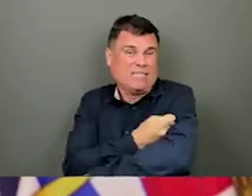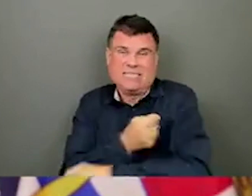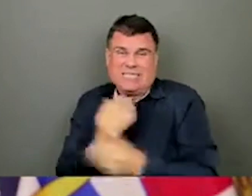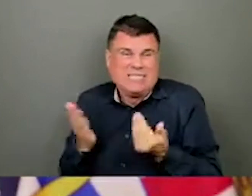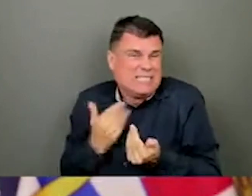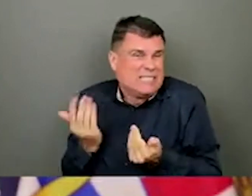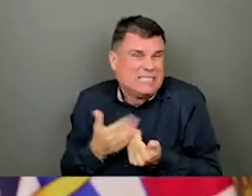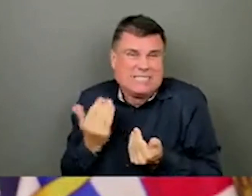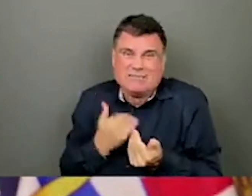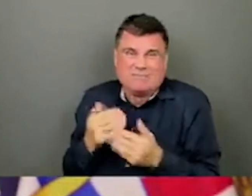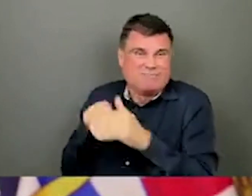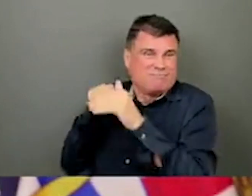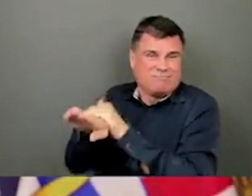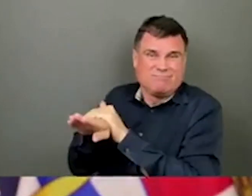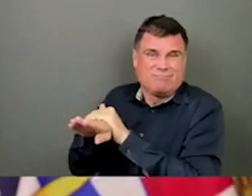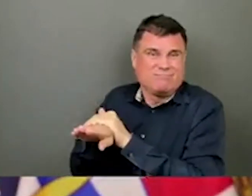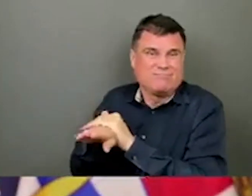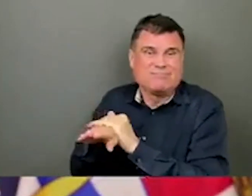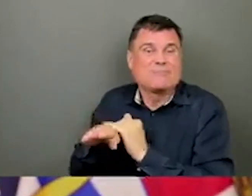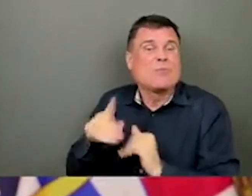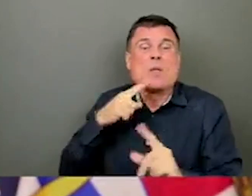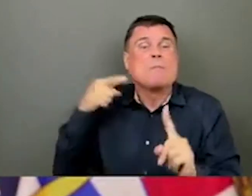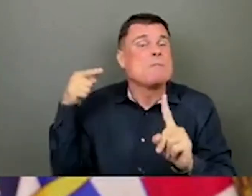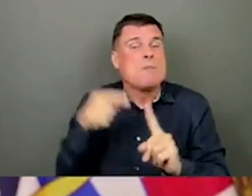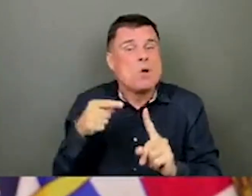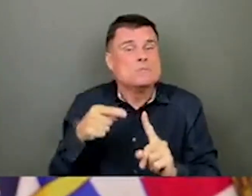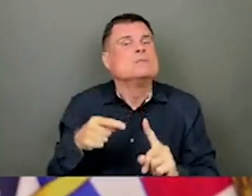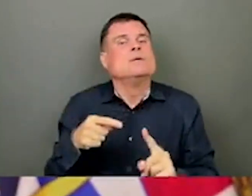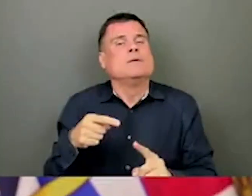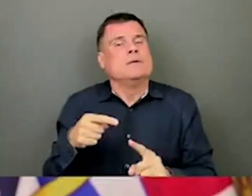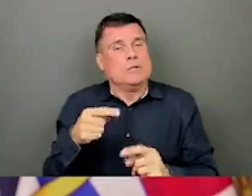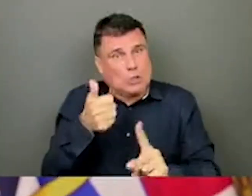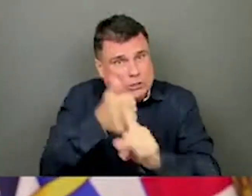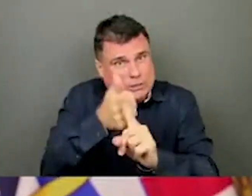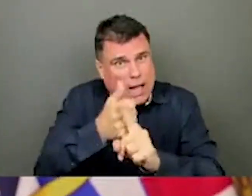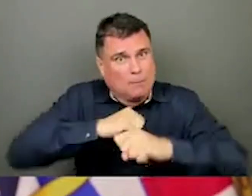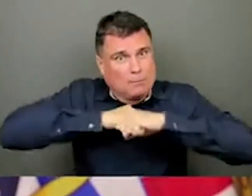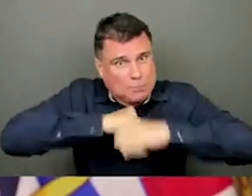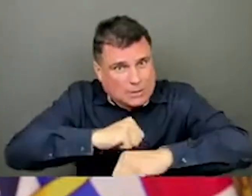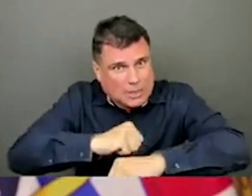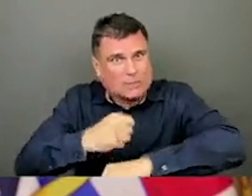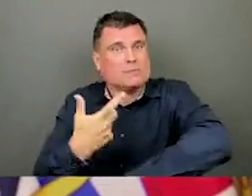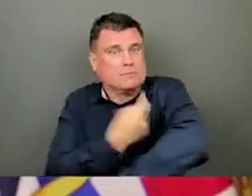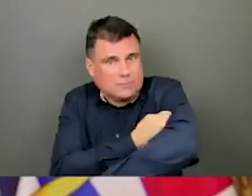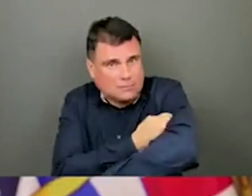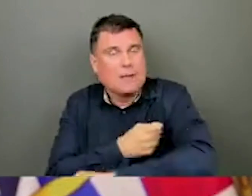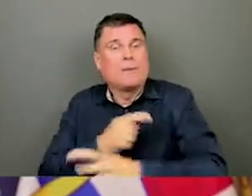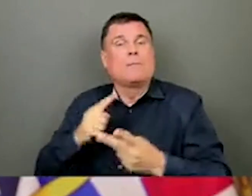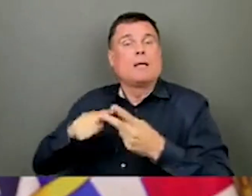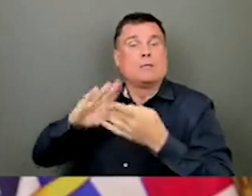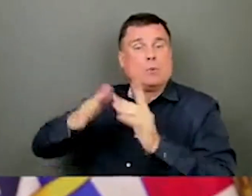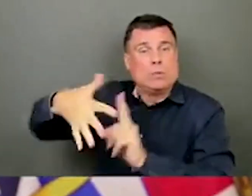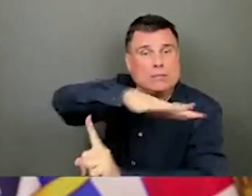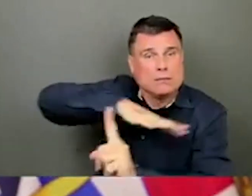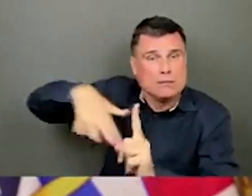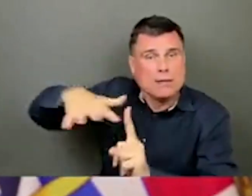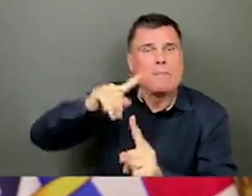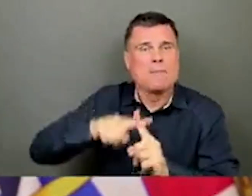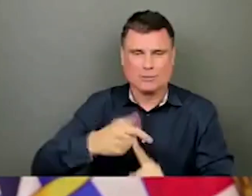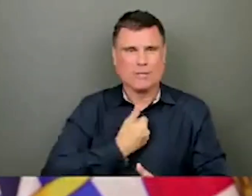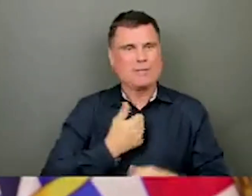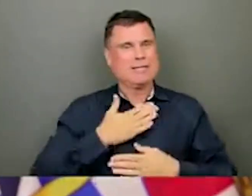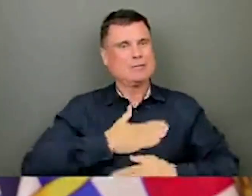the best way we have to protect yourself and your community, and to be able to continue to participate in